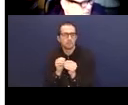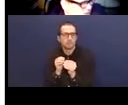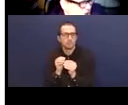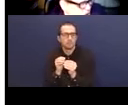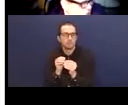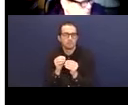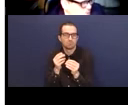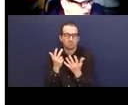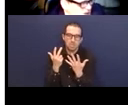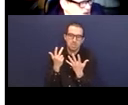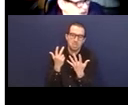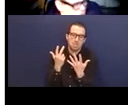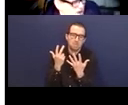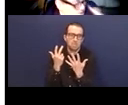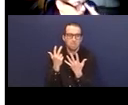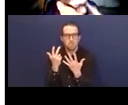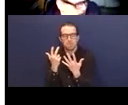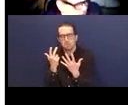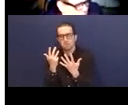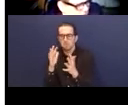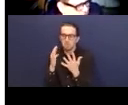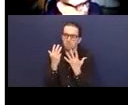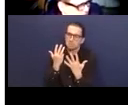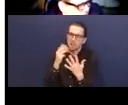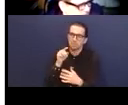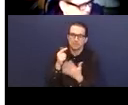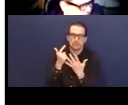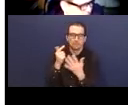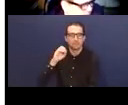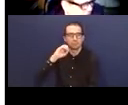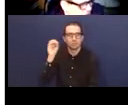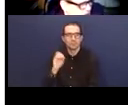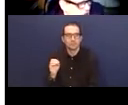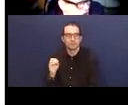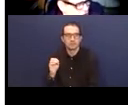9.6% of the population, that's 1 in 10 had a mobility impairment.